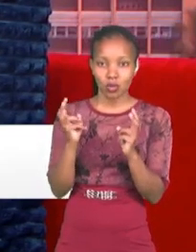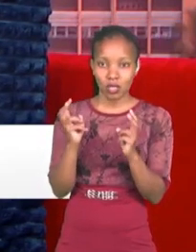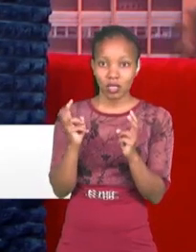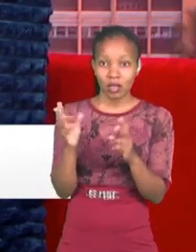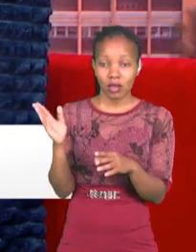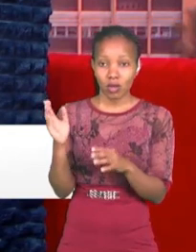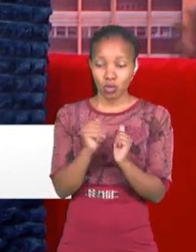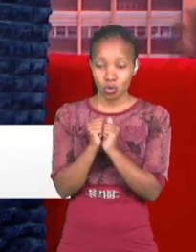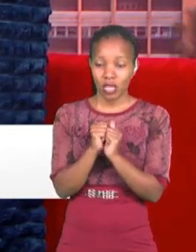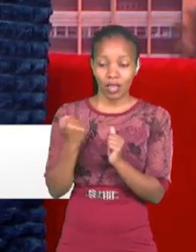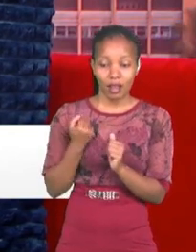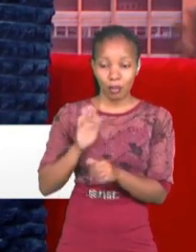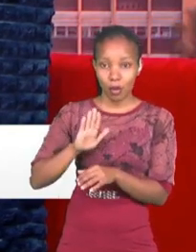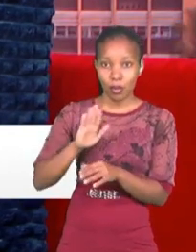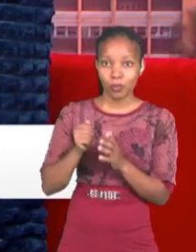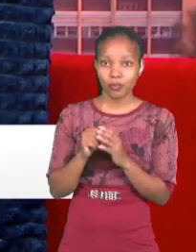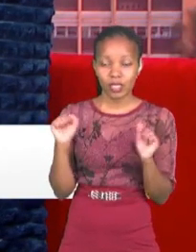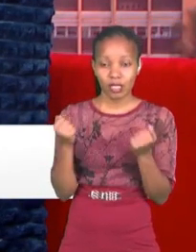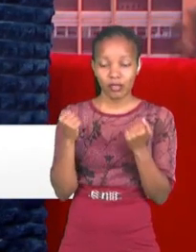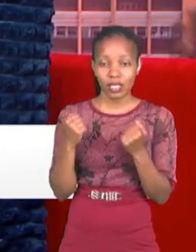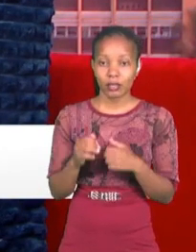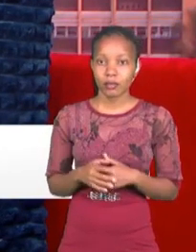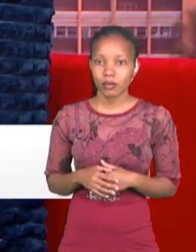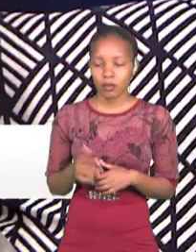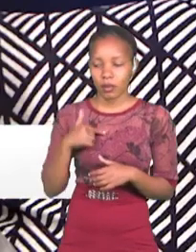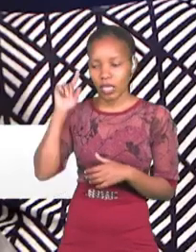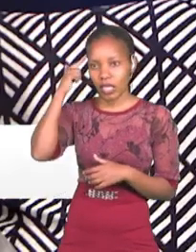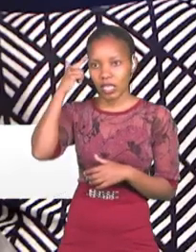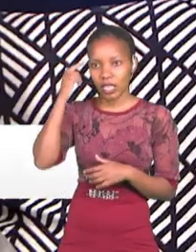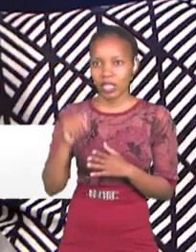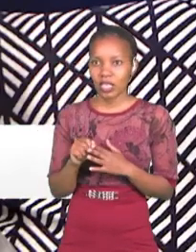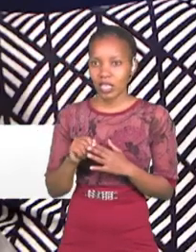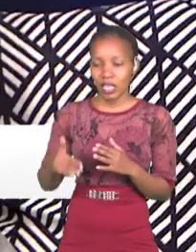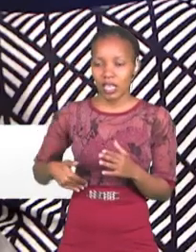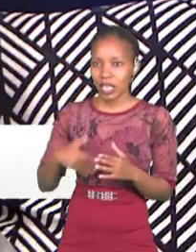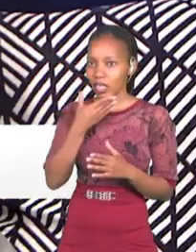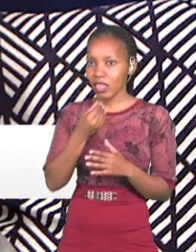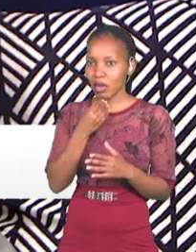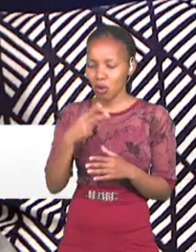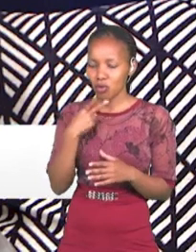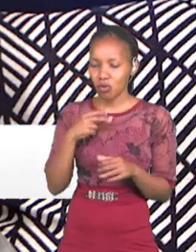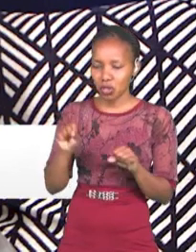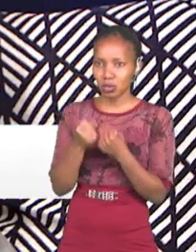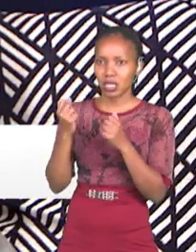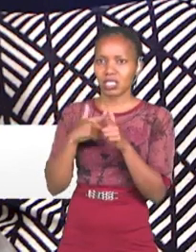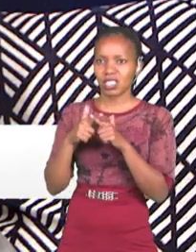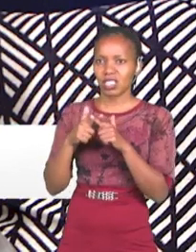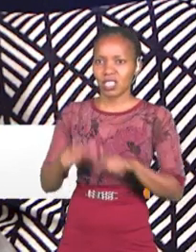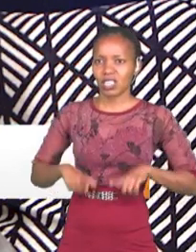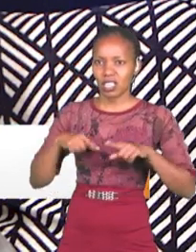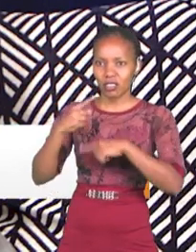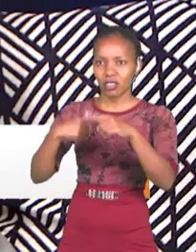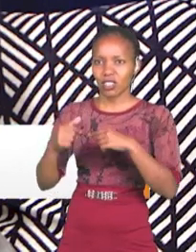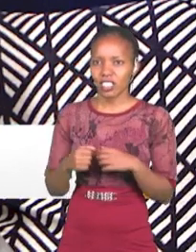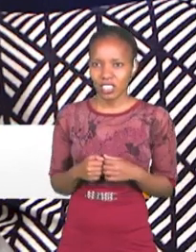mother very safely. Yeah, it's true. I think that the young men are lucky out here because you just break your voice and then life continues.